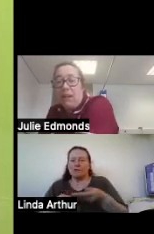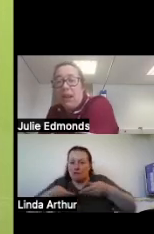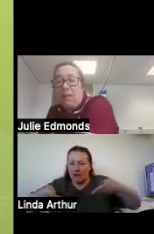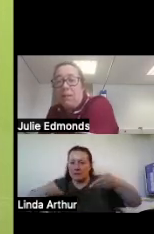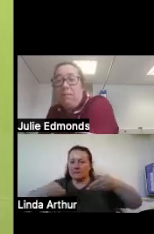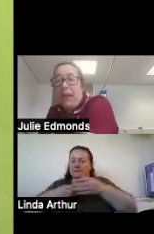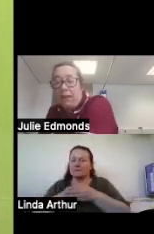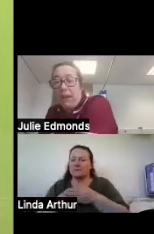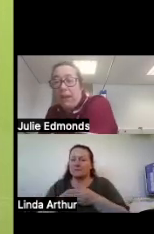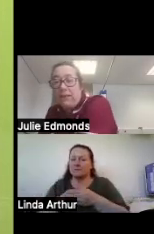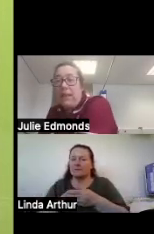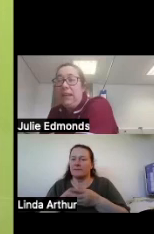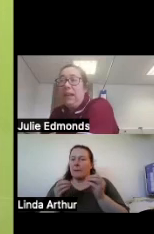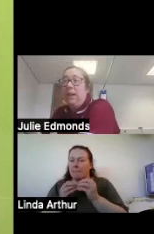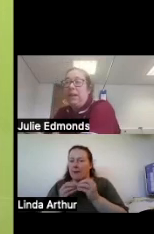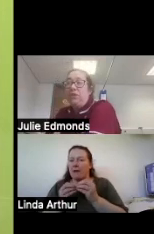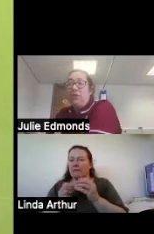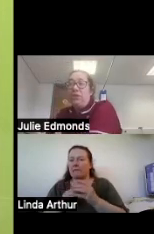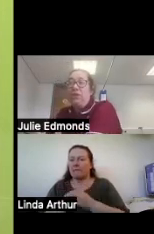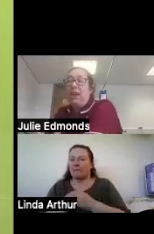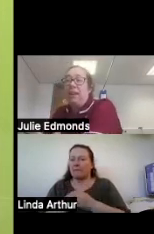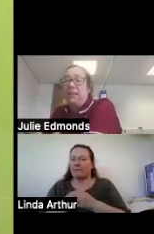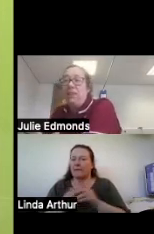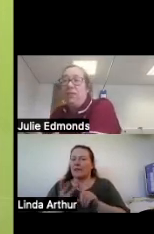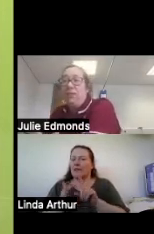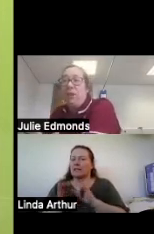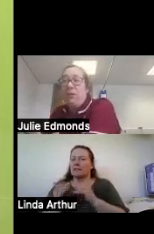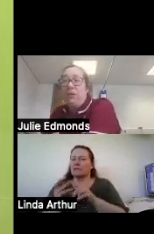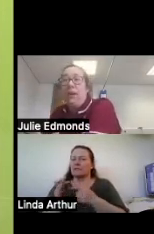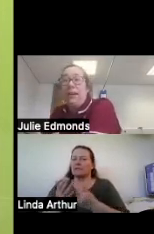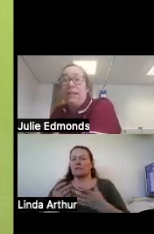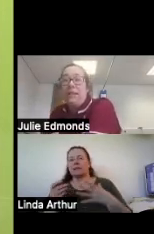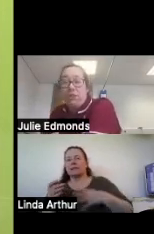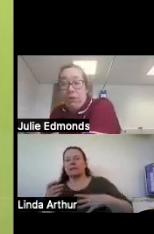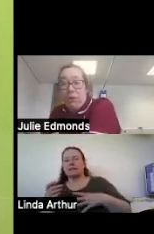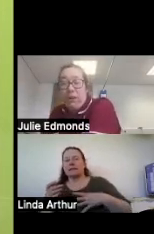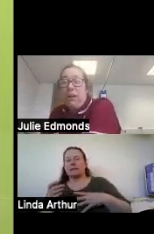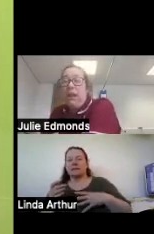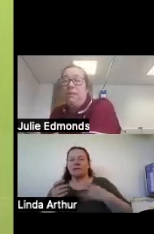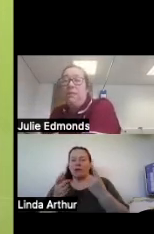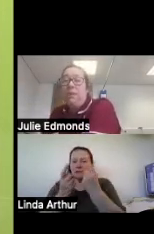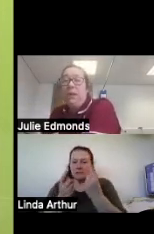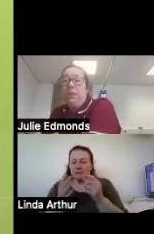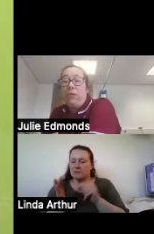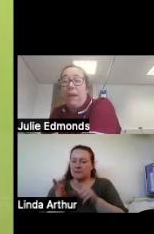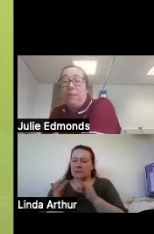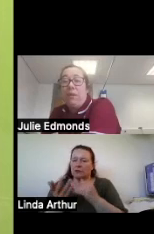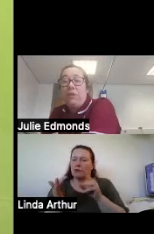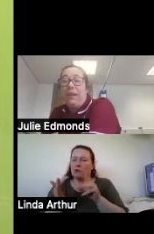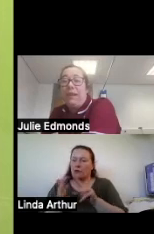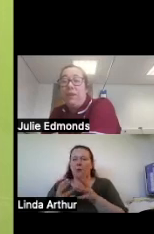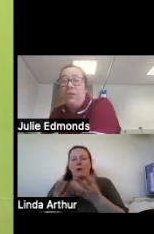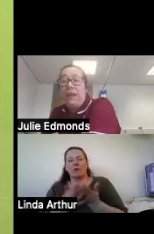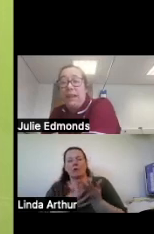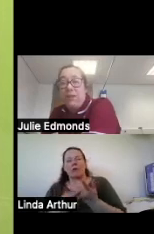our bladder has. Estrogen's essential for our urogyny tissue. So when we go through menopause